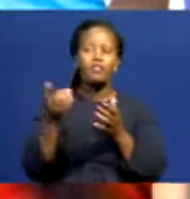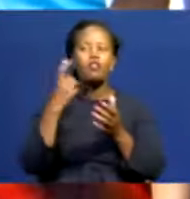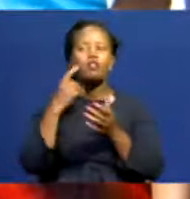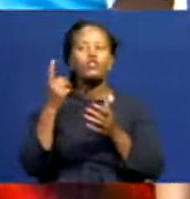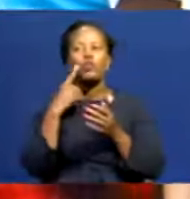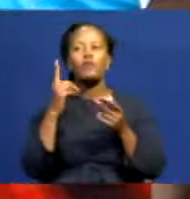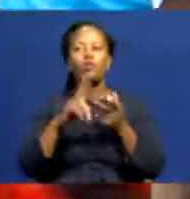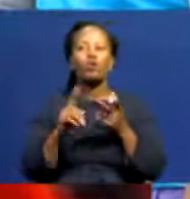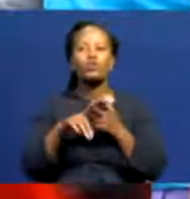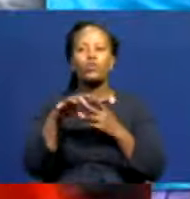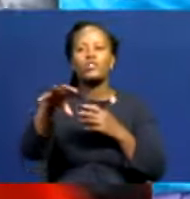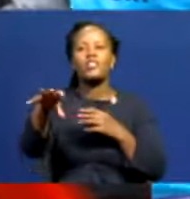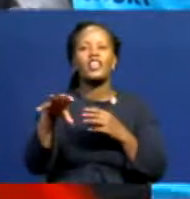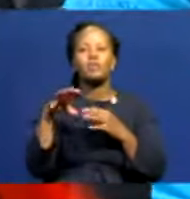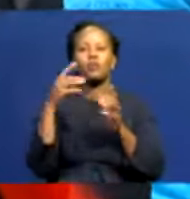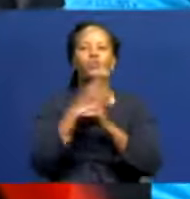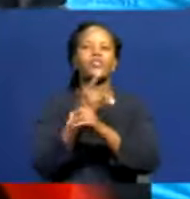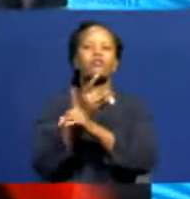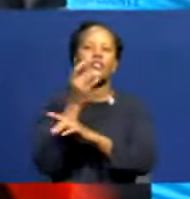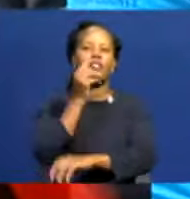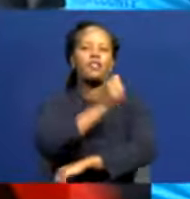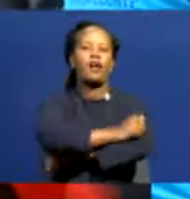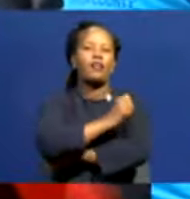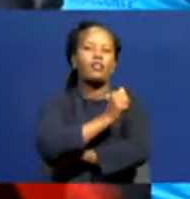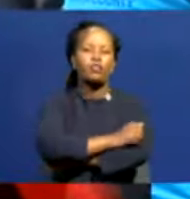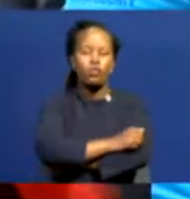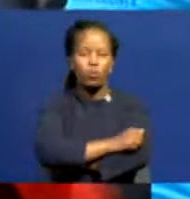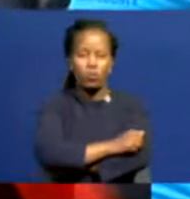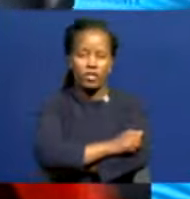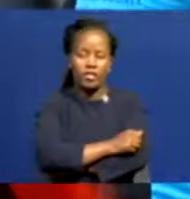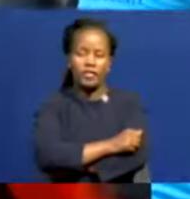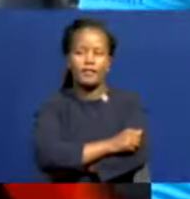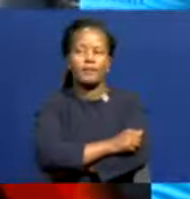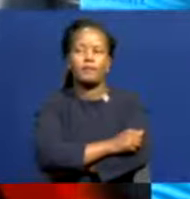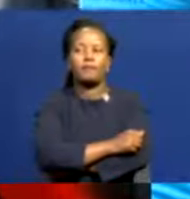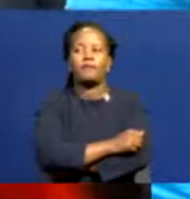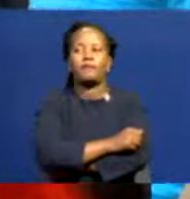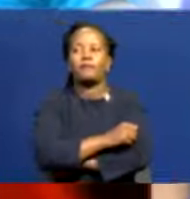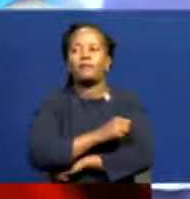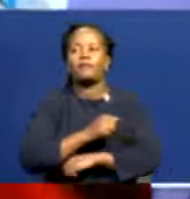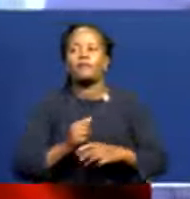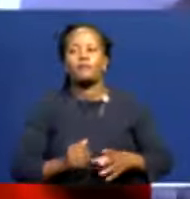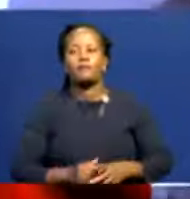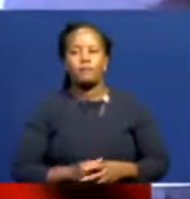plus transport to their various institutions. Abdiaziz Hashim for Lunchtime News.